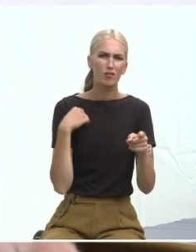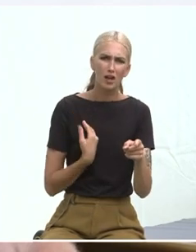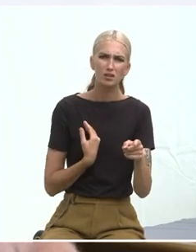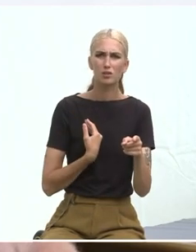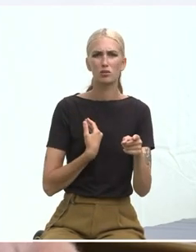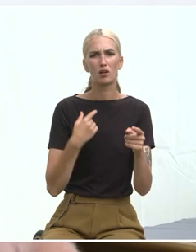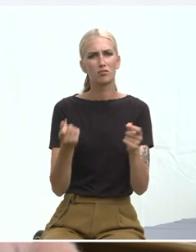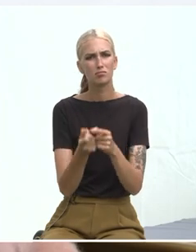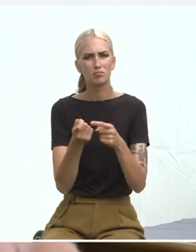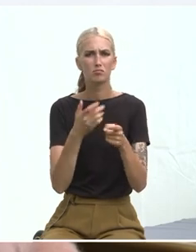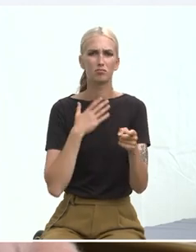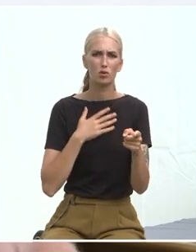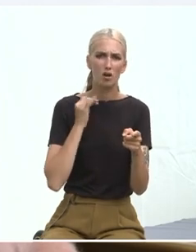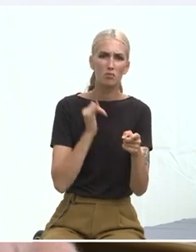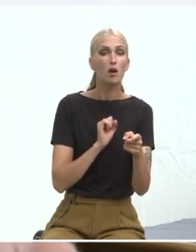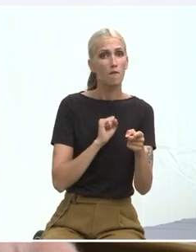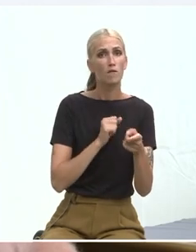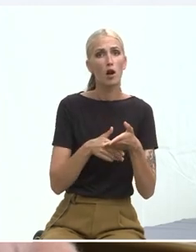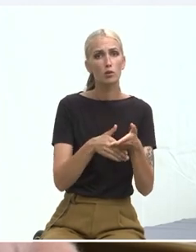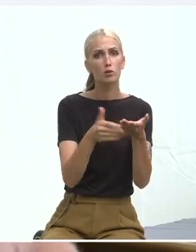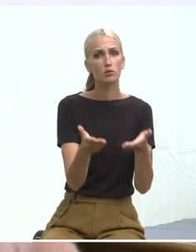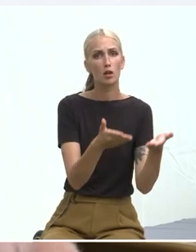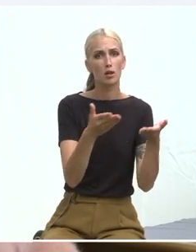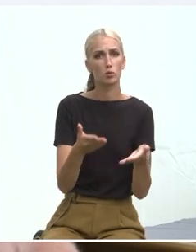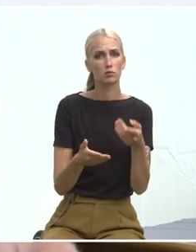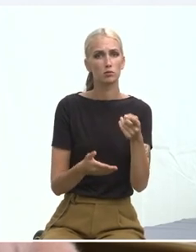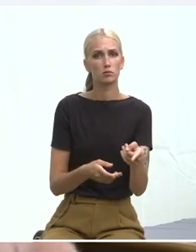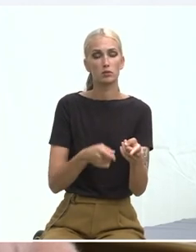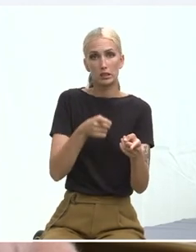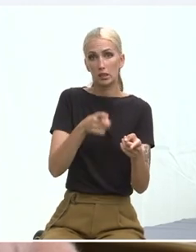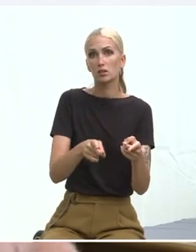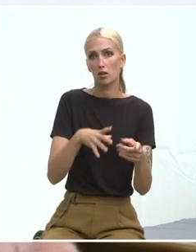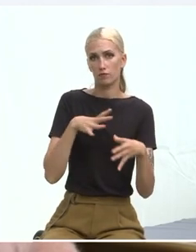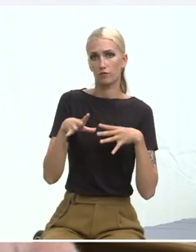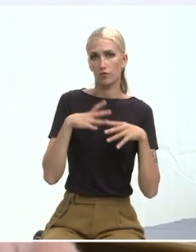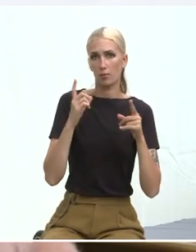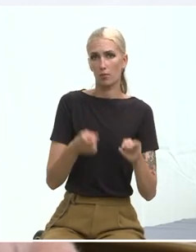need services during that time. And that's just something that you have to be prepared for.